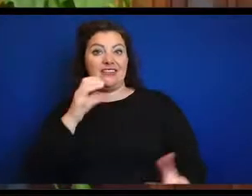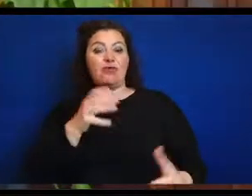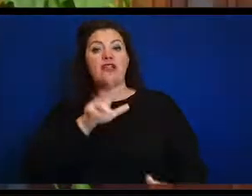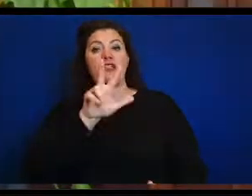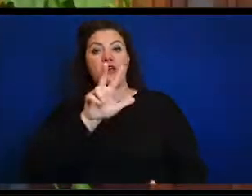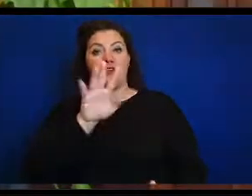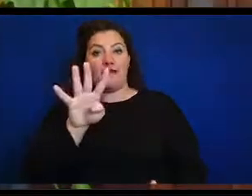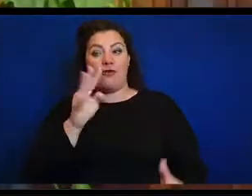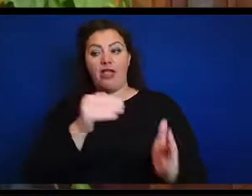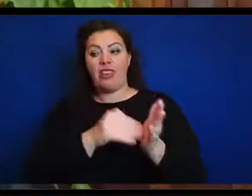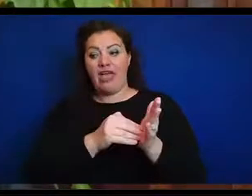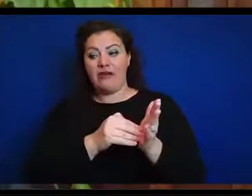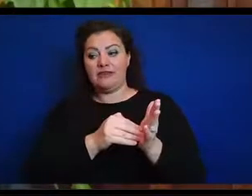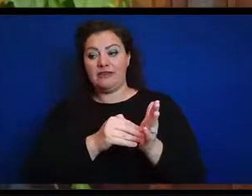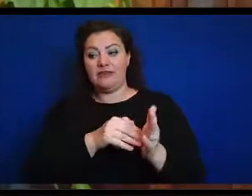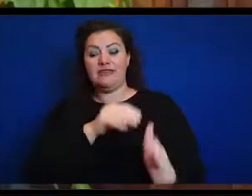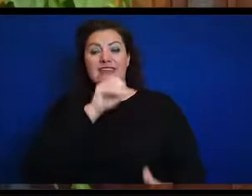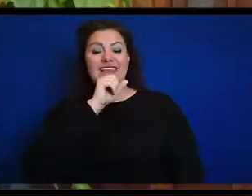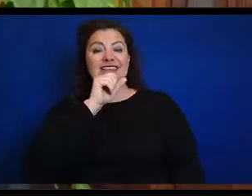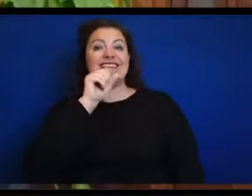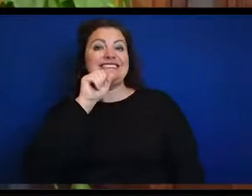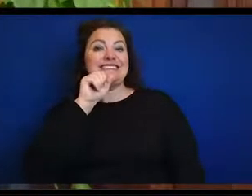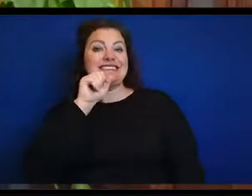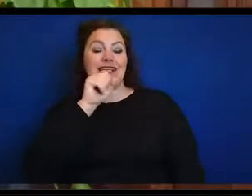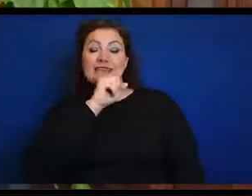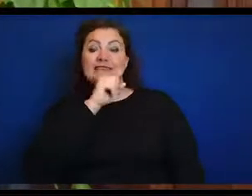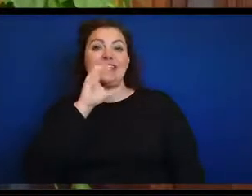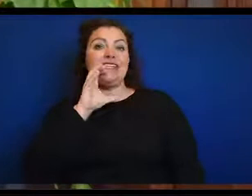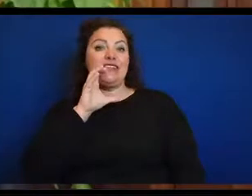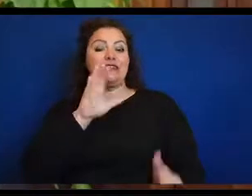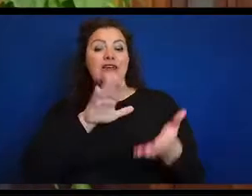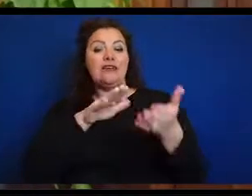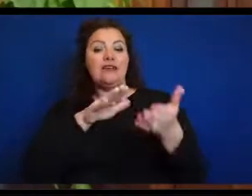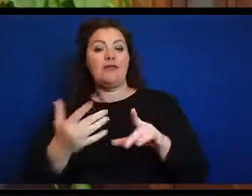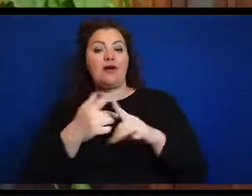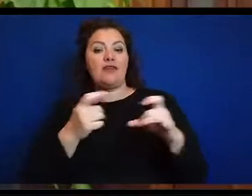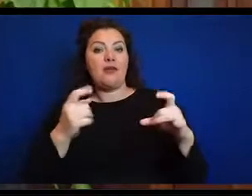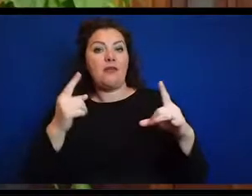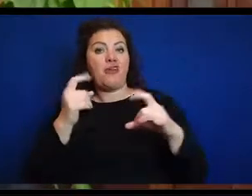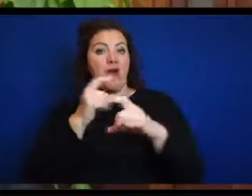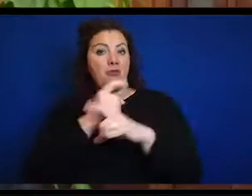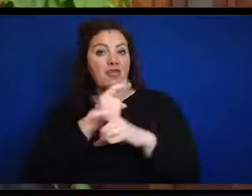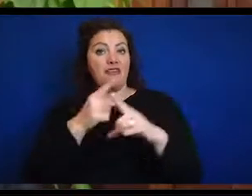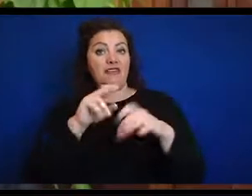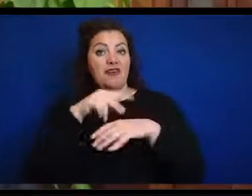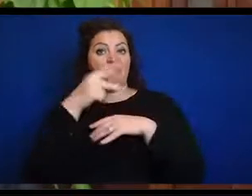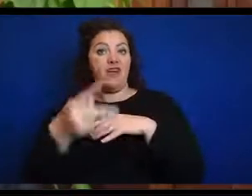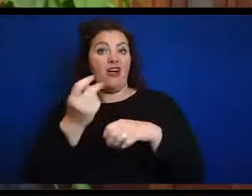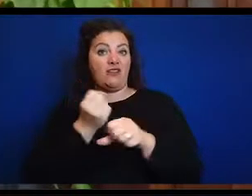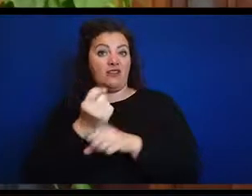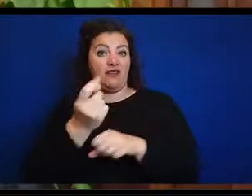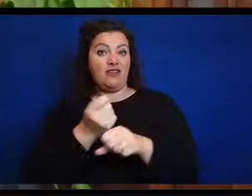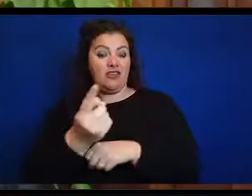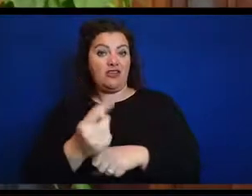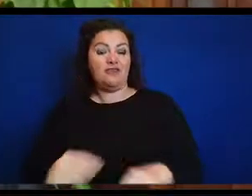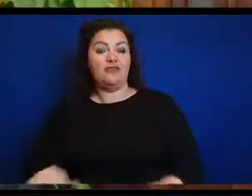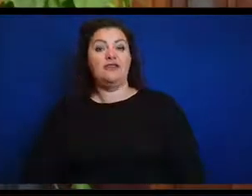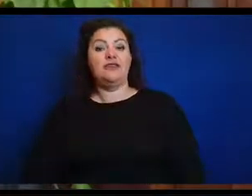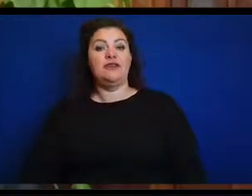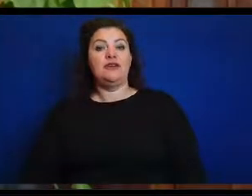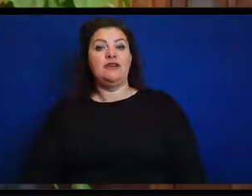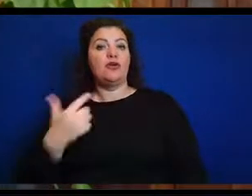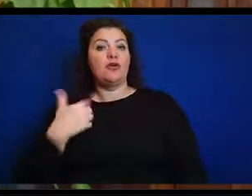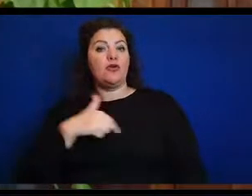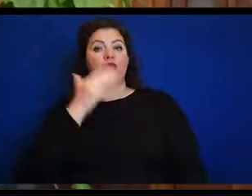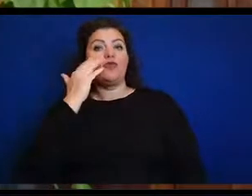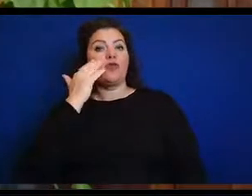34,000 seniors pass away due to complications from falls every year. We know